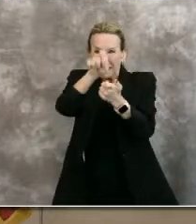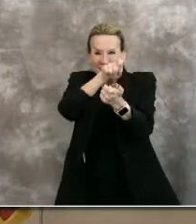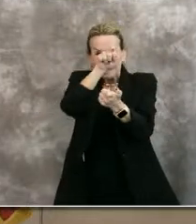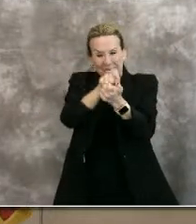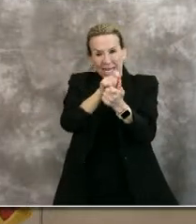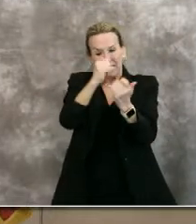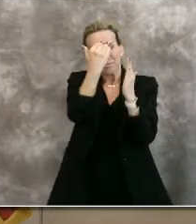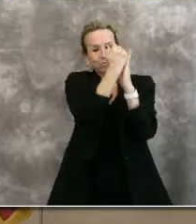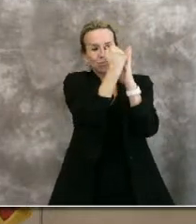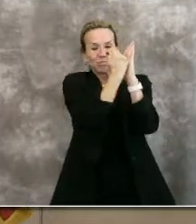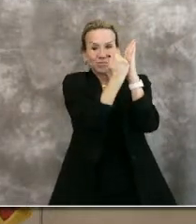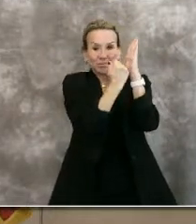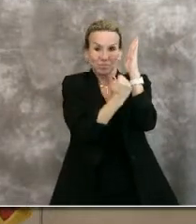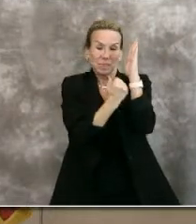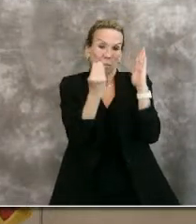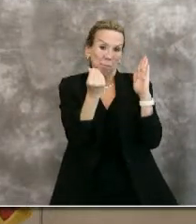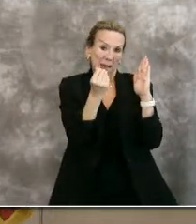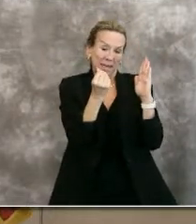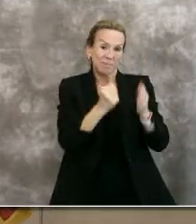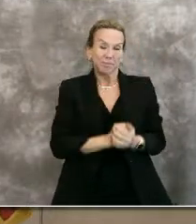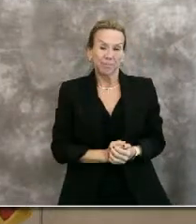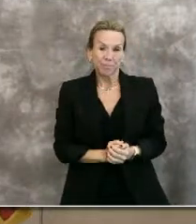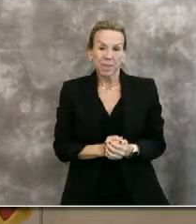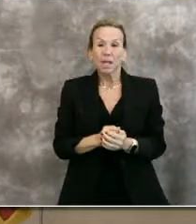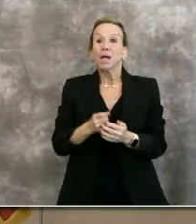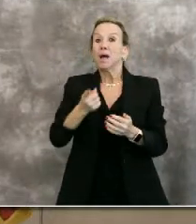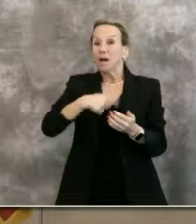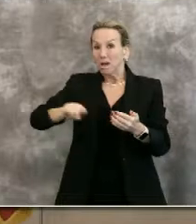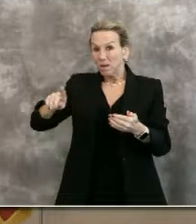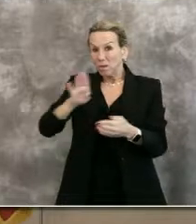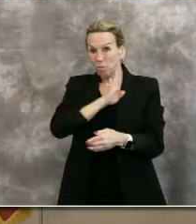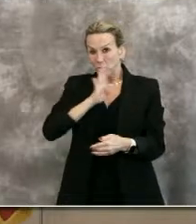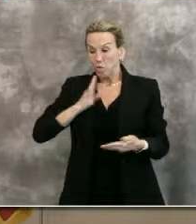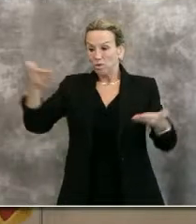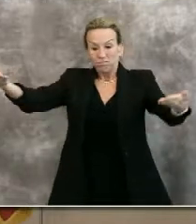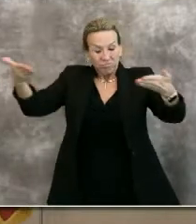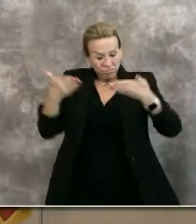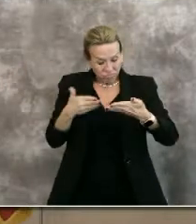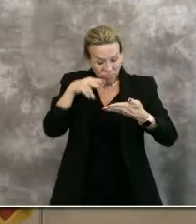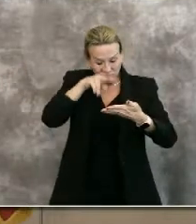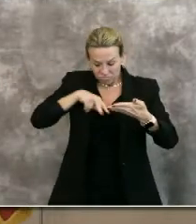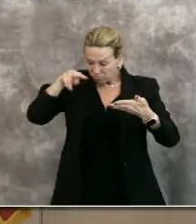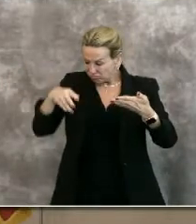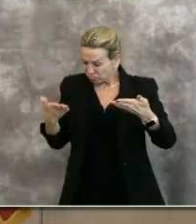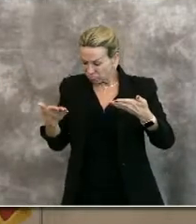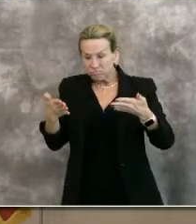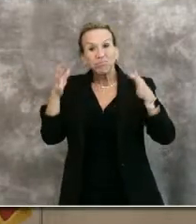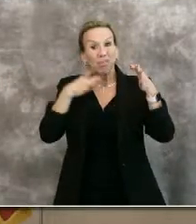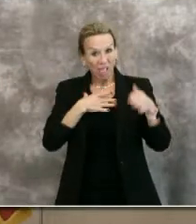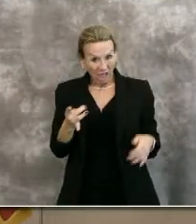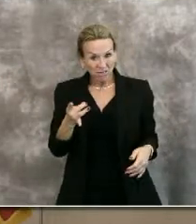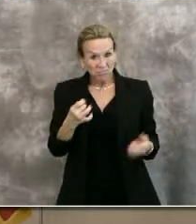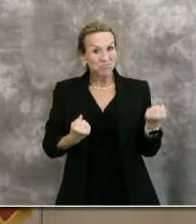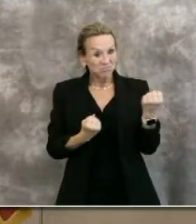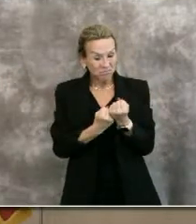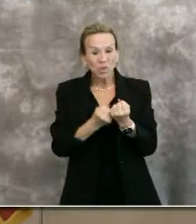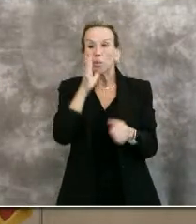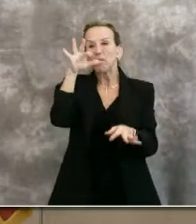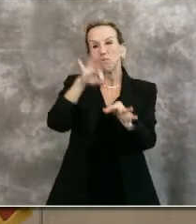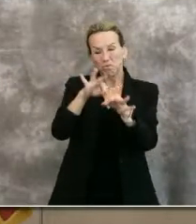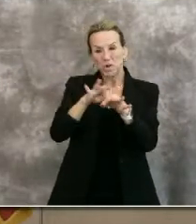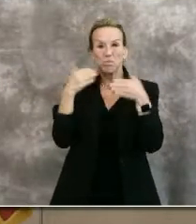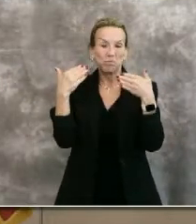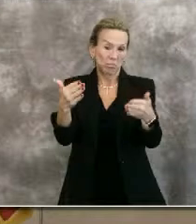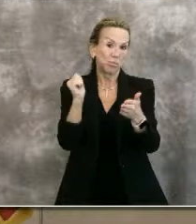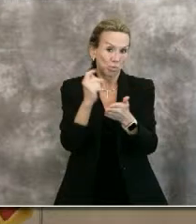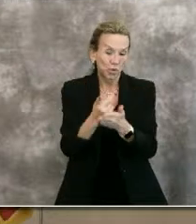address these areas. The board will take a final vote on the spending plan at that time. Another step we